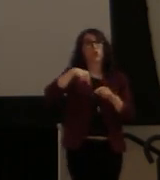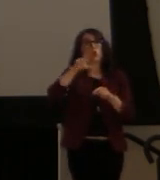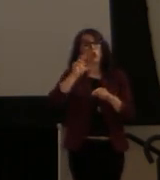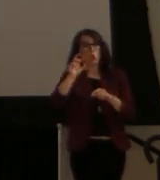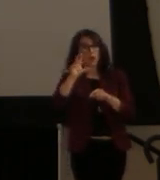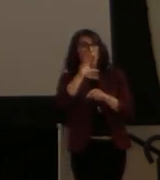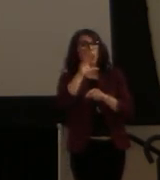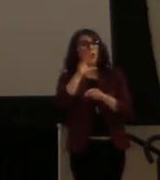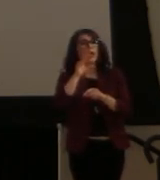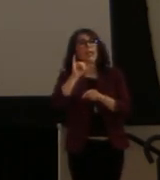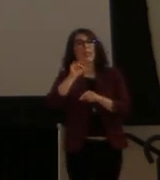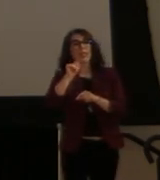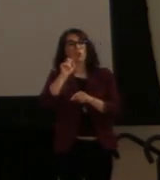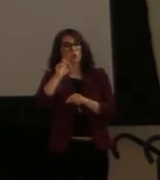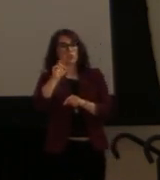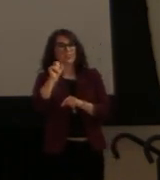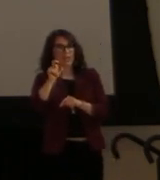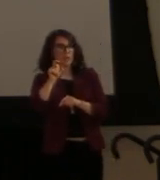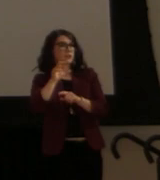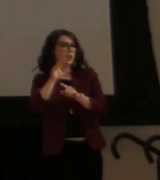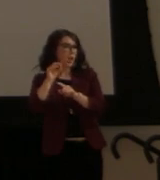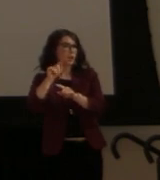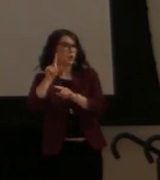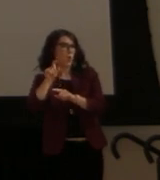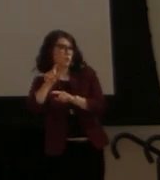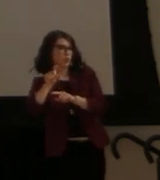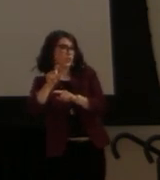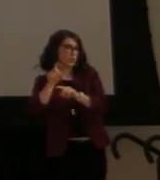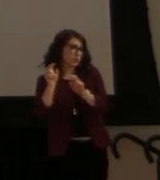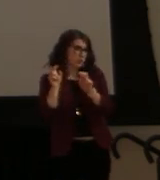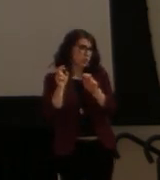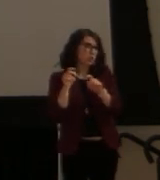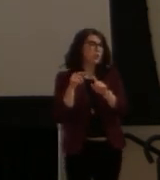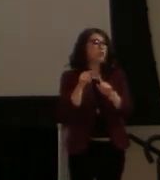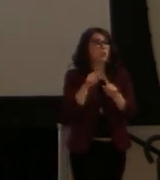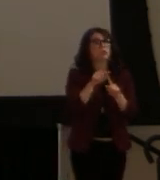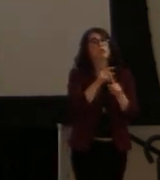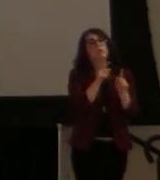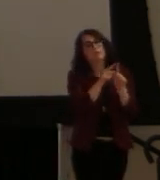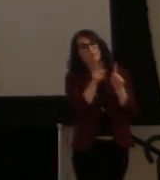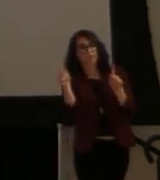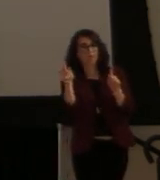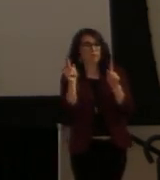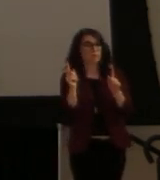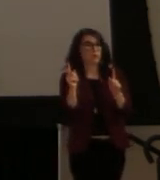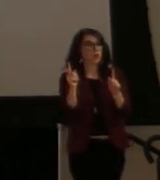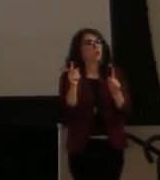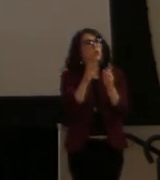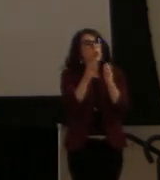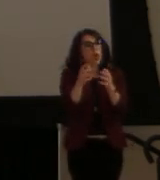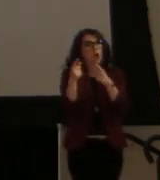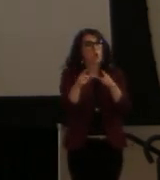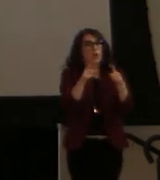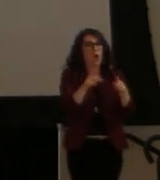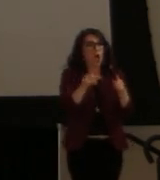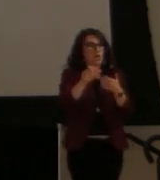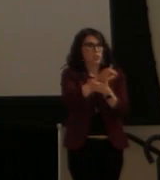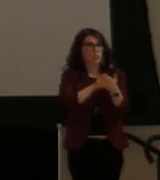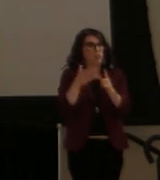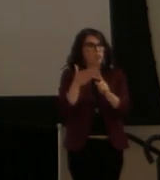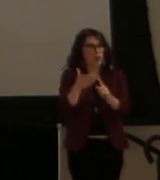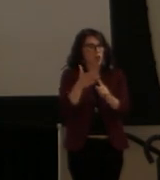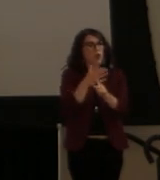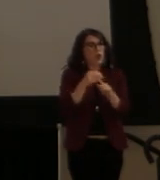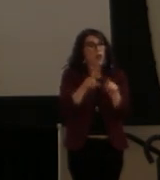asexual folks. So that's marginalized people in terms of sexuality, sex, and gender. So there's a lot going on here. And